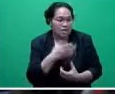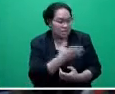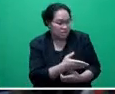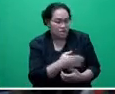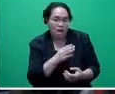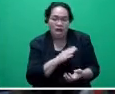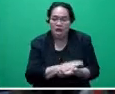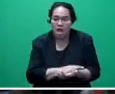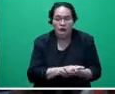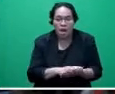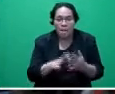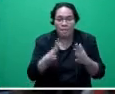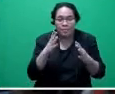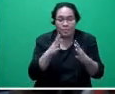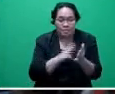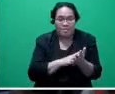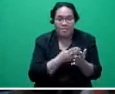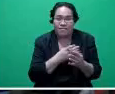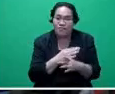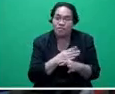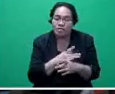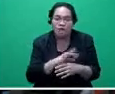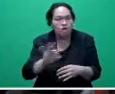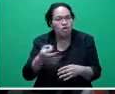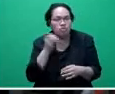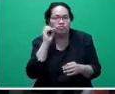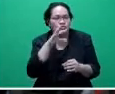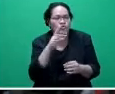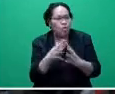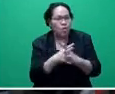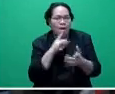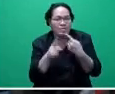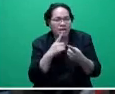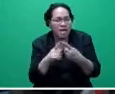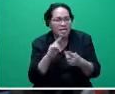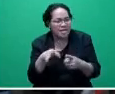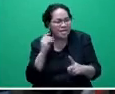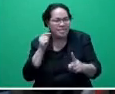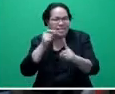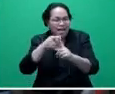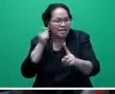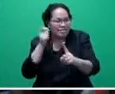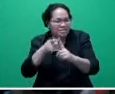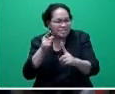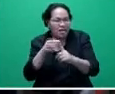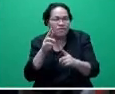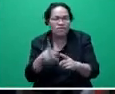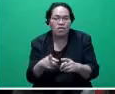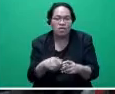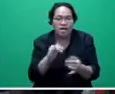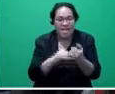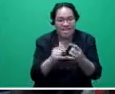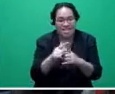SDG target points on the website with environment pillar of sustainable islands and ocean resources.